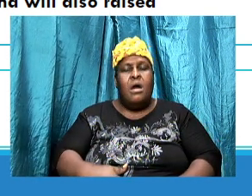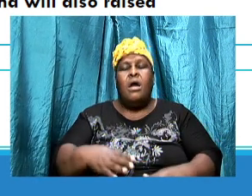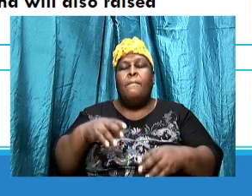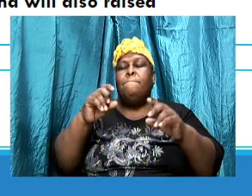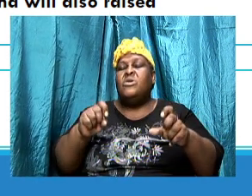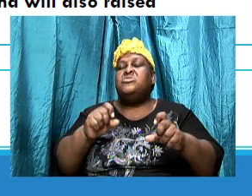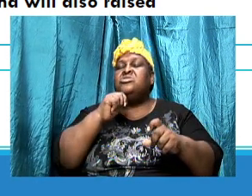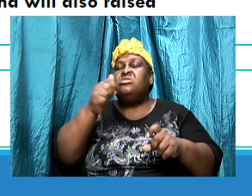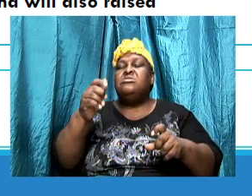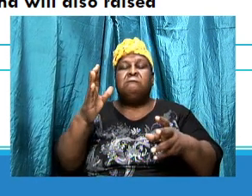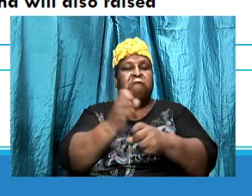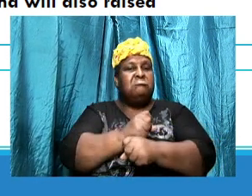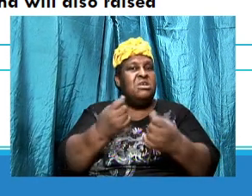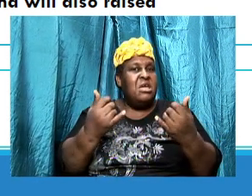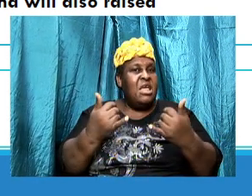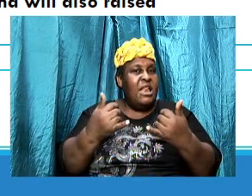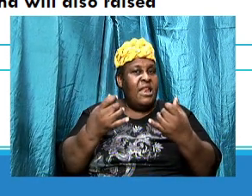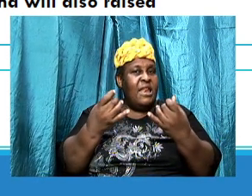should actually